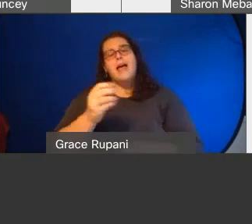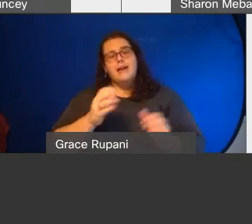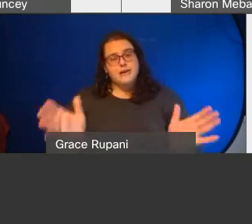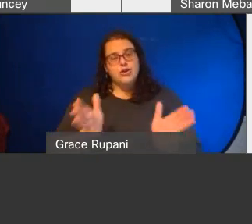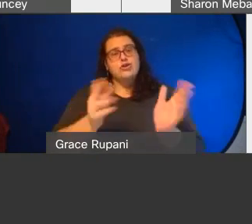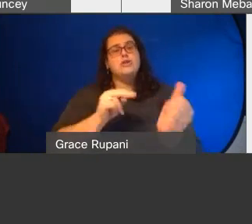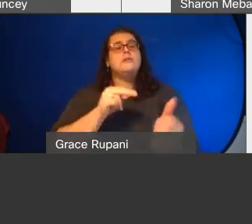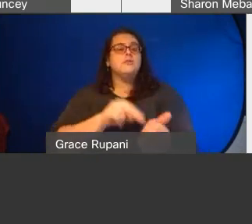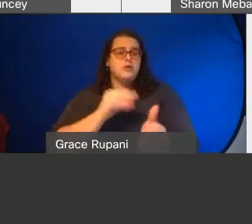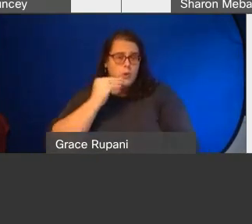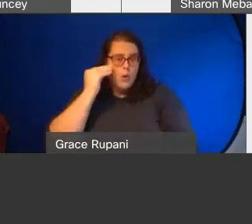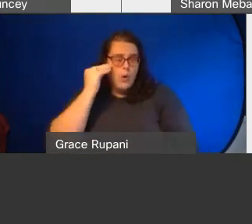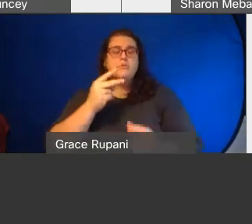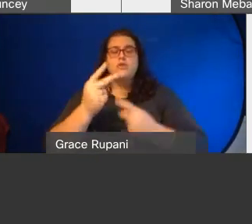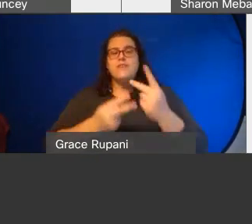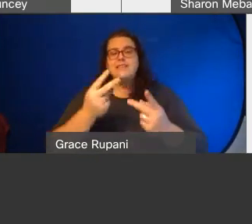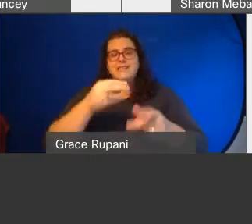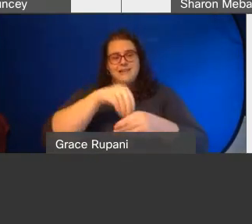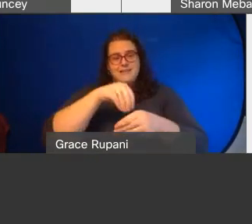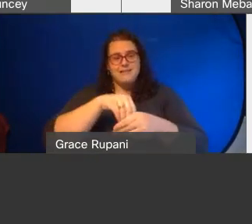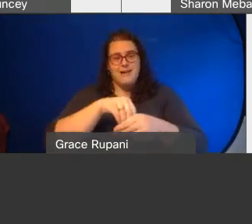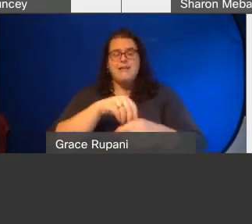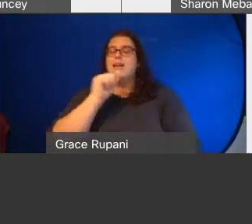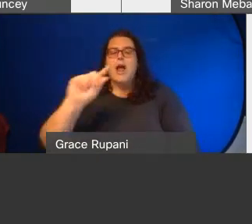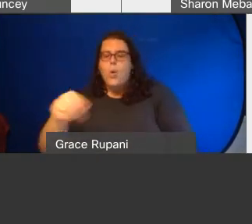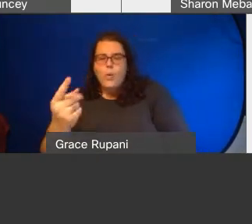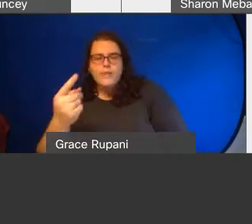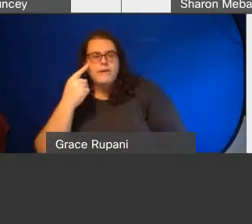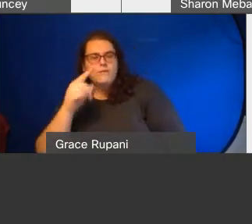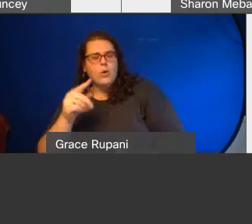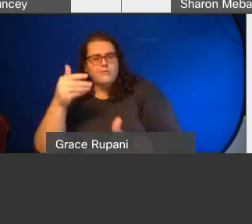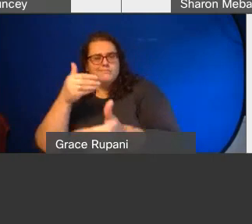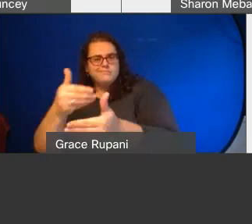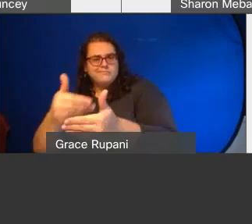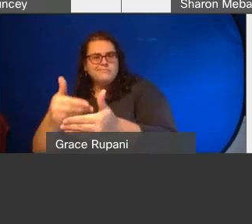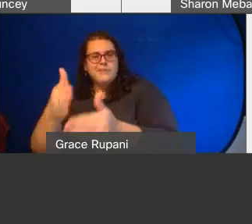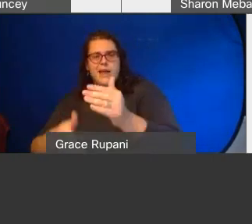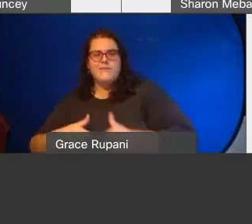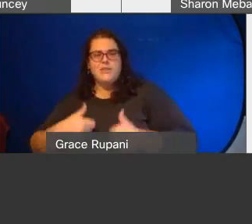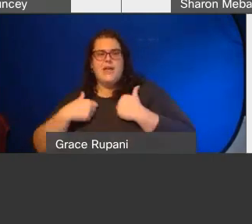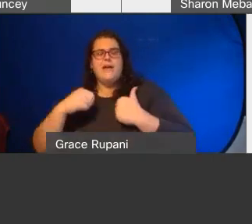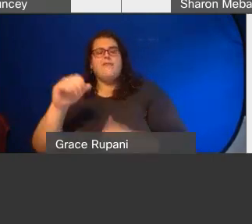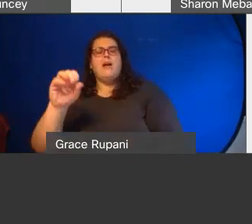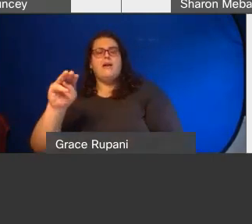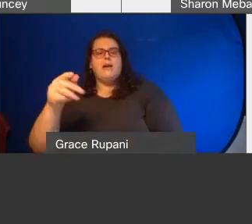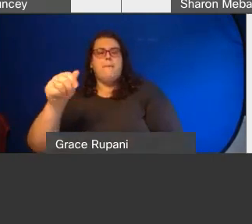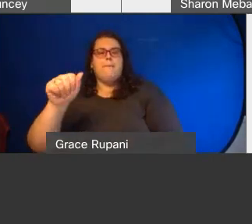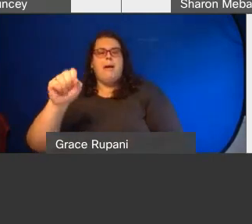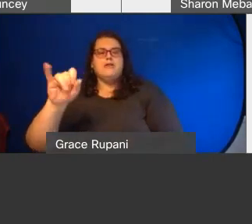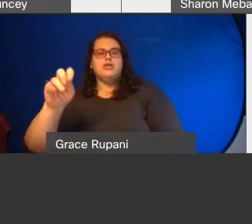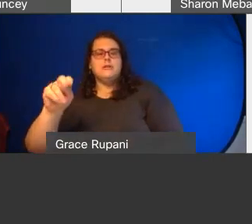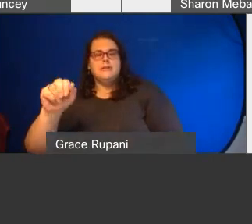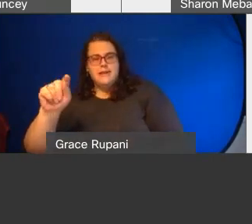including visits for reasons beyond compassionate care situations. When there has been no new onset